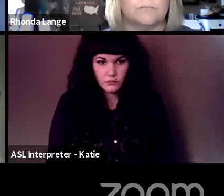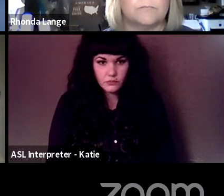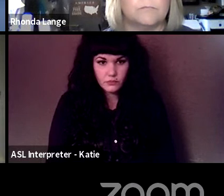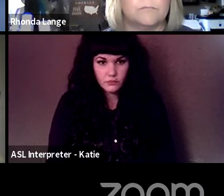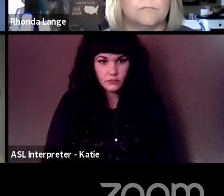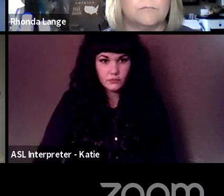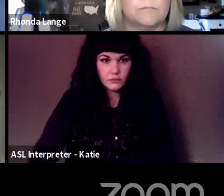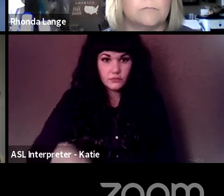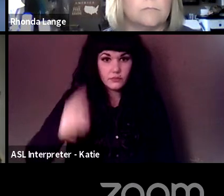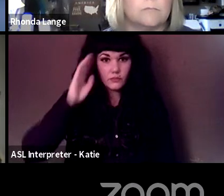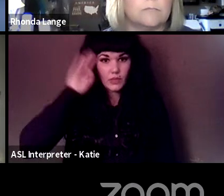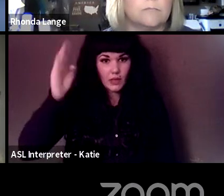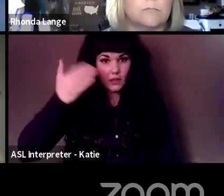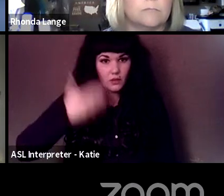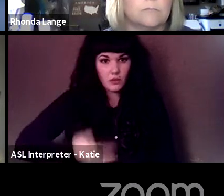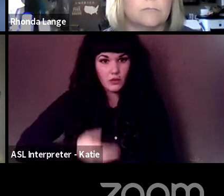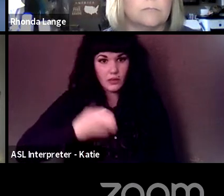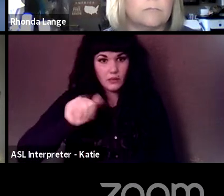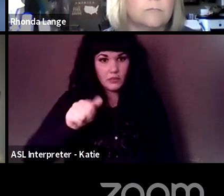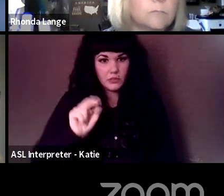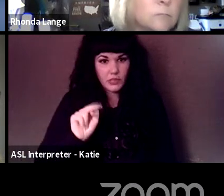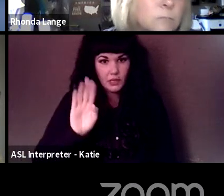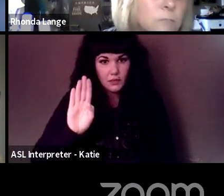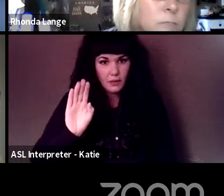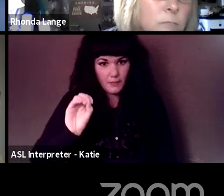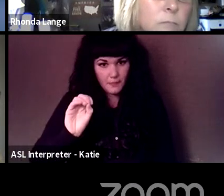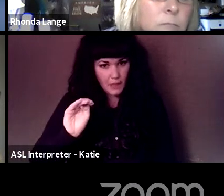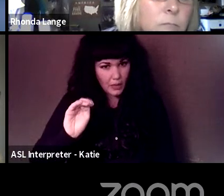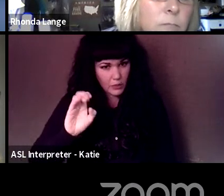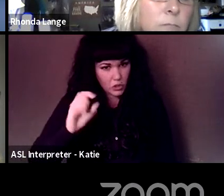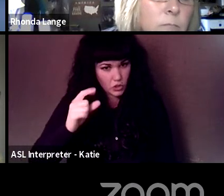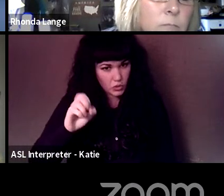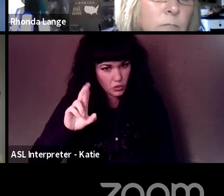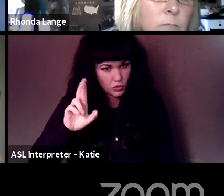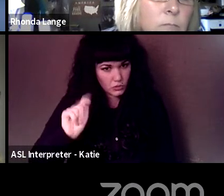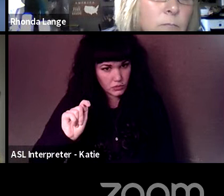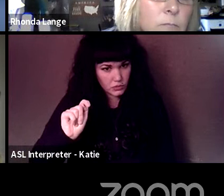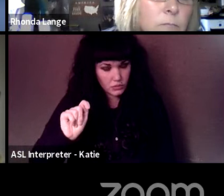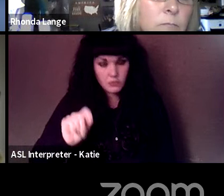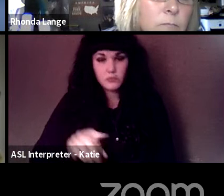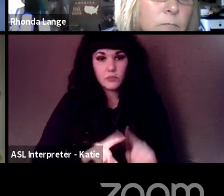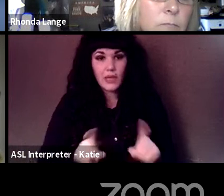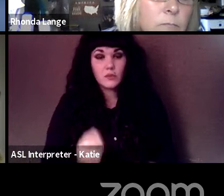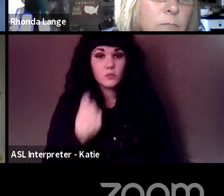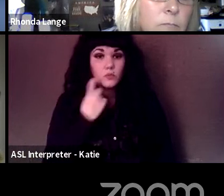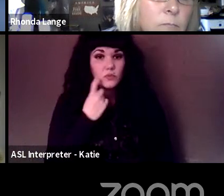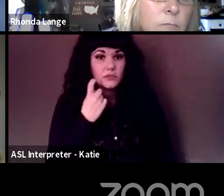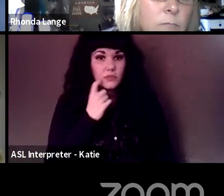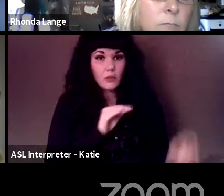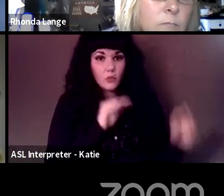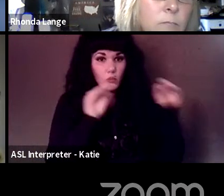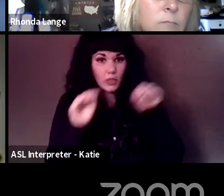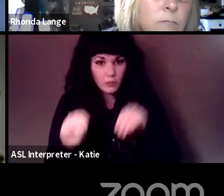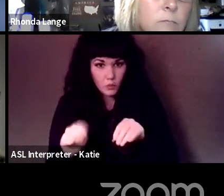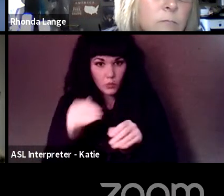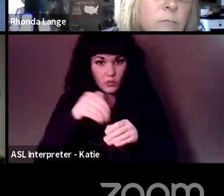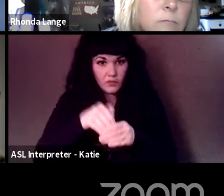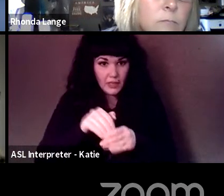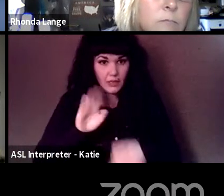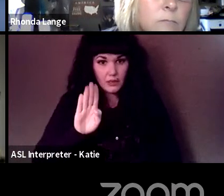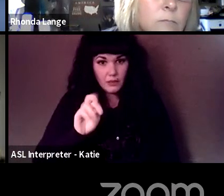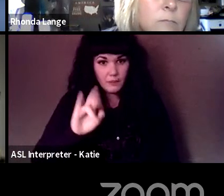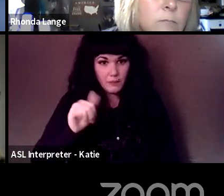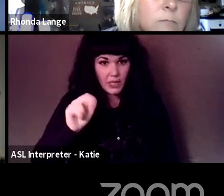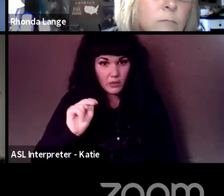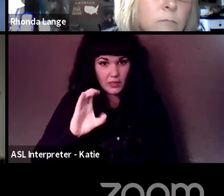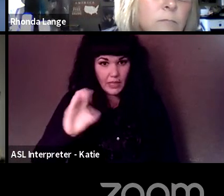Hello, my name is Jan Baumgrass, and I am a reasonably recent moving to Berrien County, so I'm going to speak more about the area I came